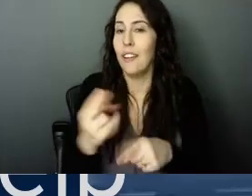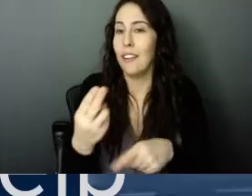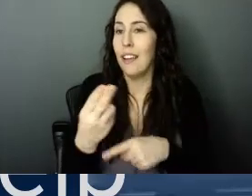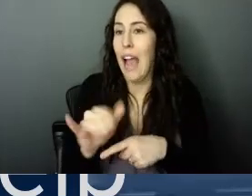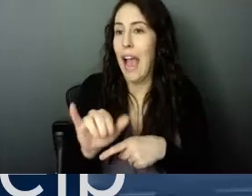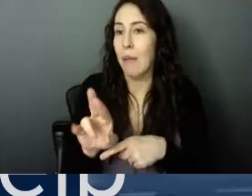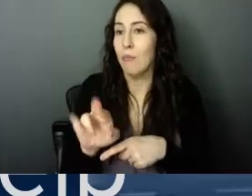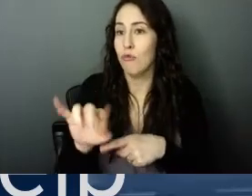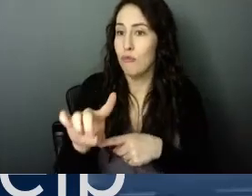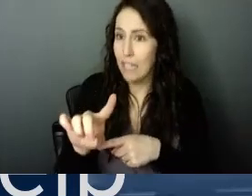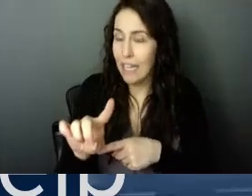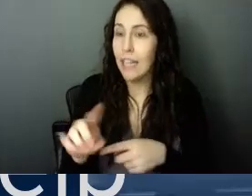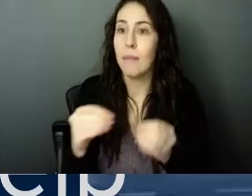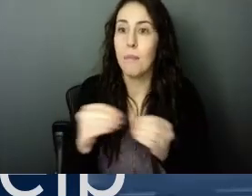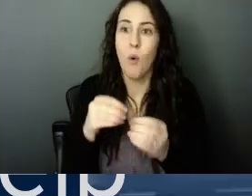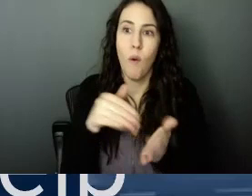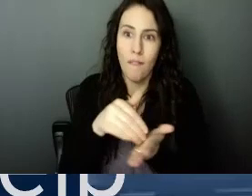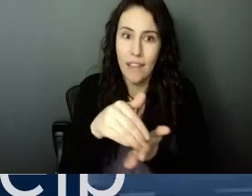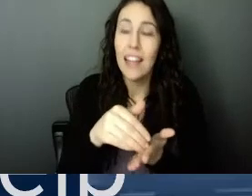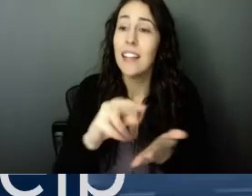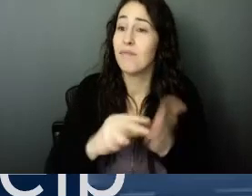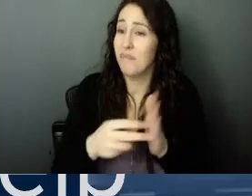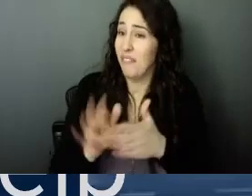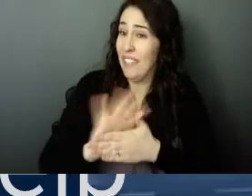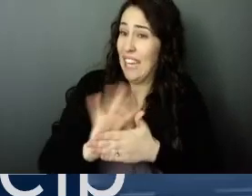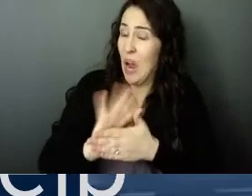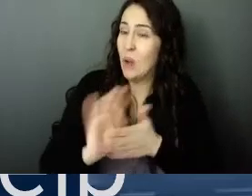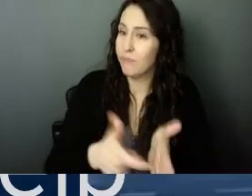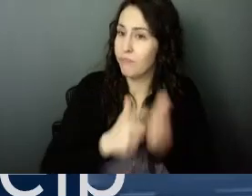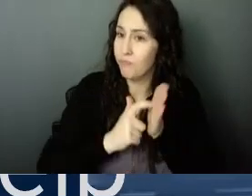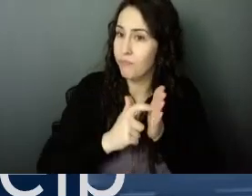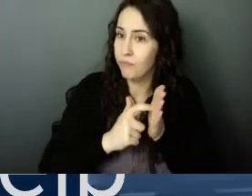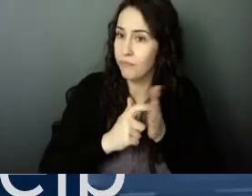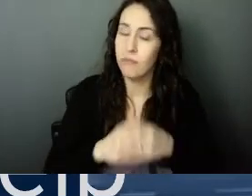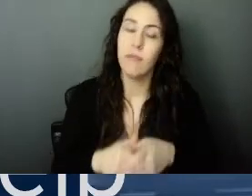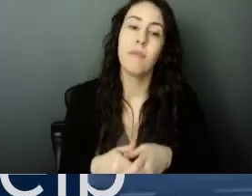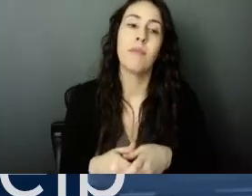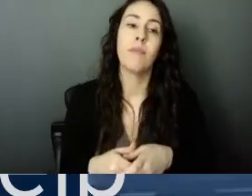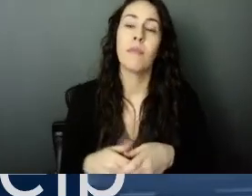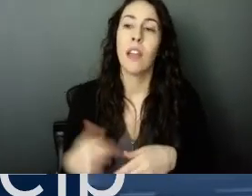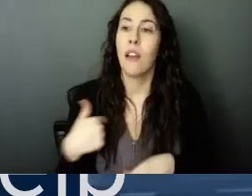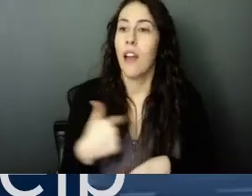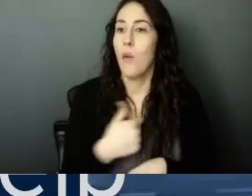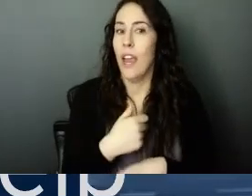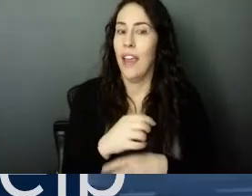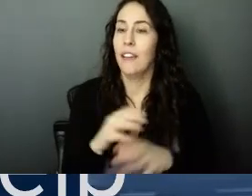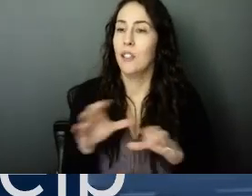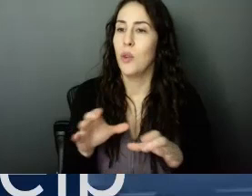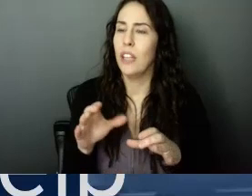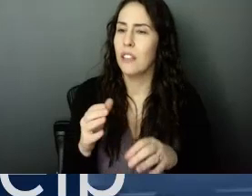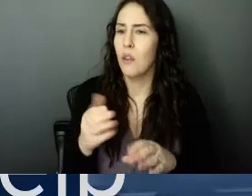prominent. Video has become a necessity. But we've been doing it beyond that when everything was kind of